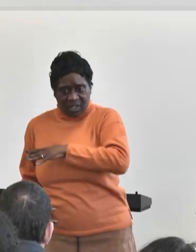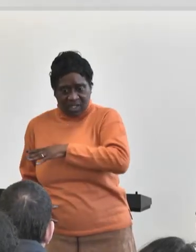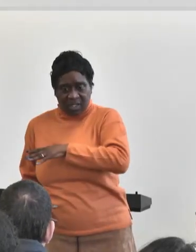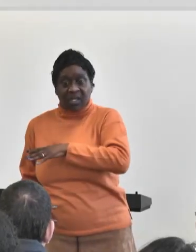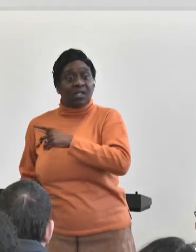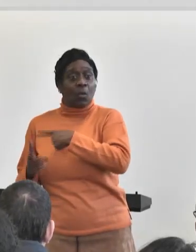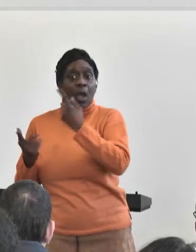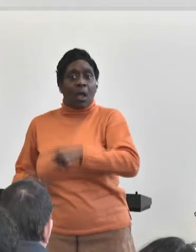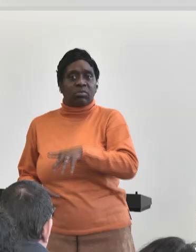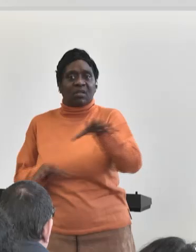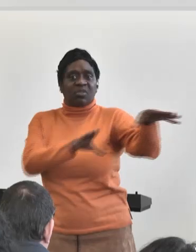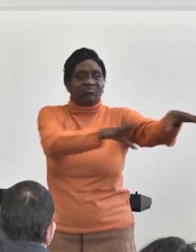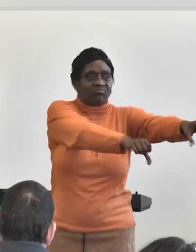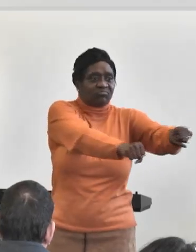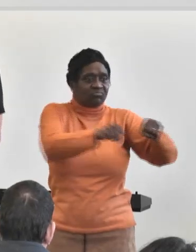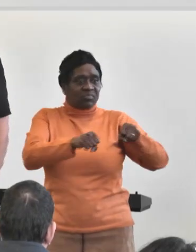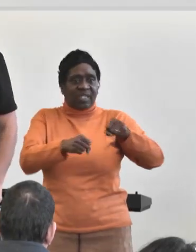jail overnight.